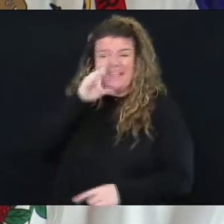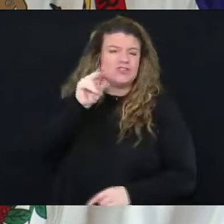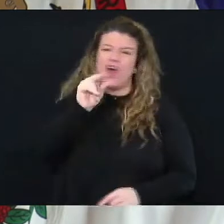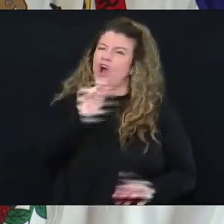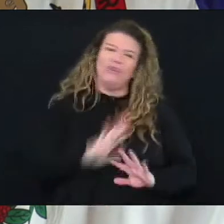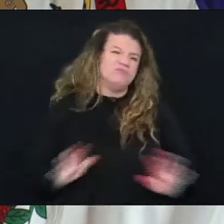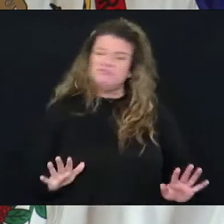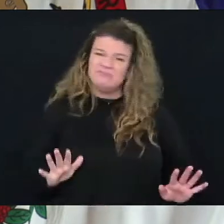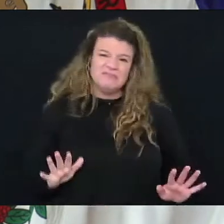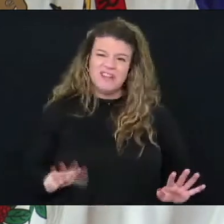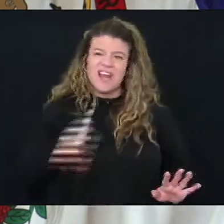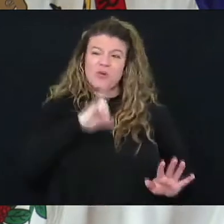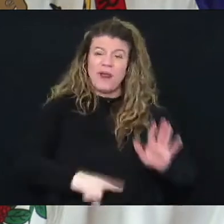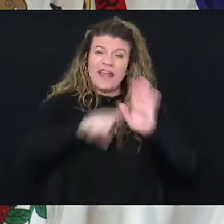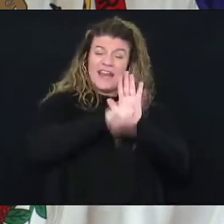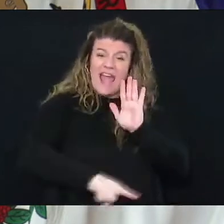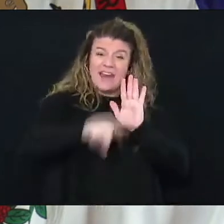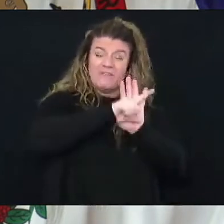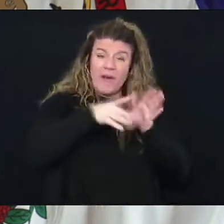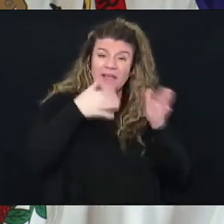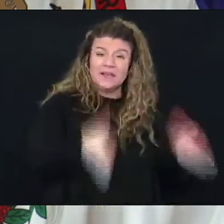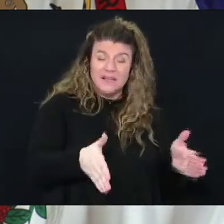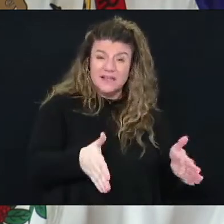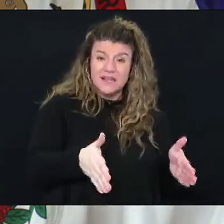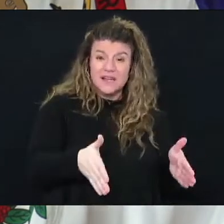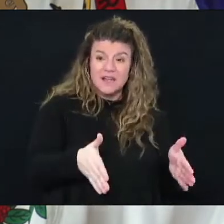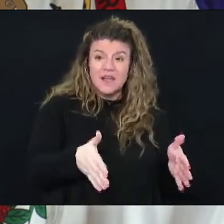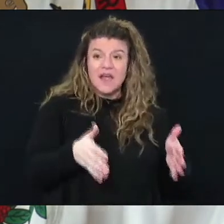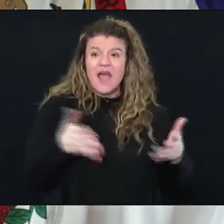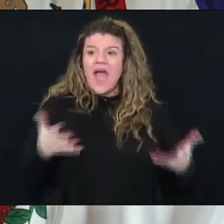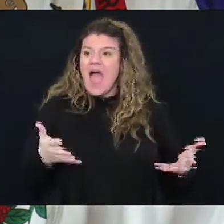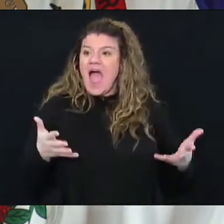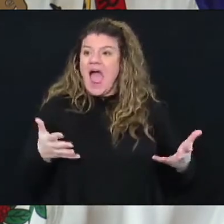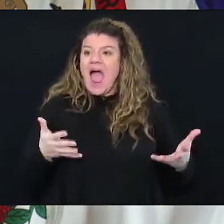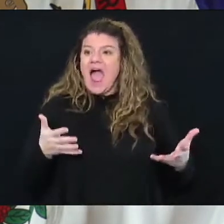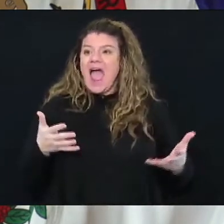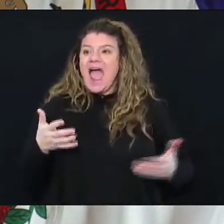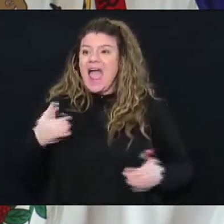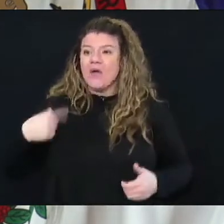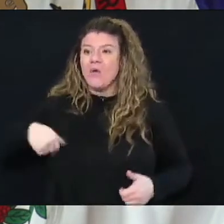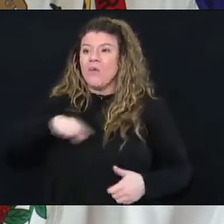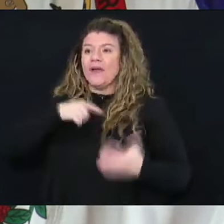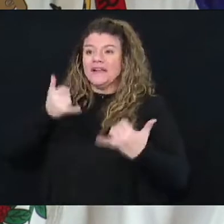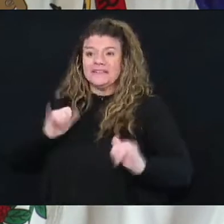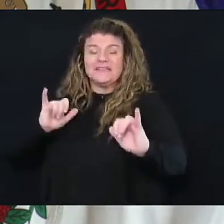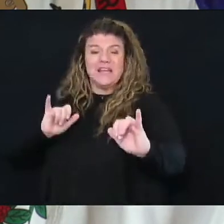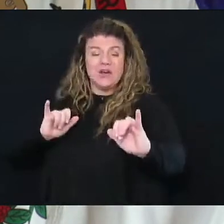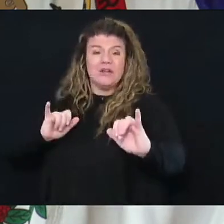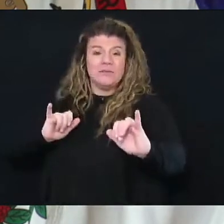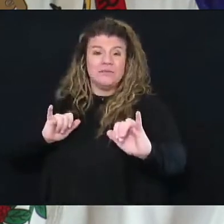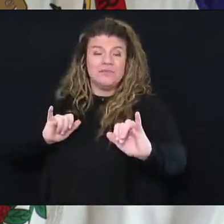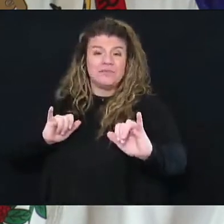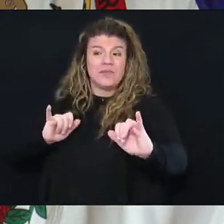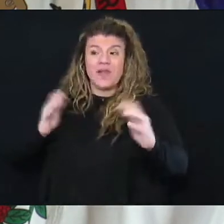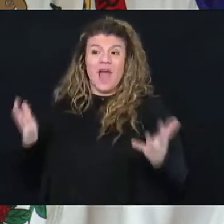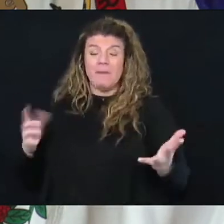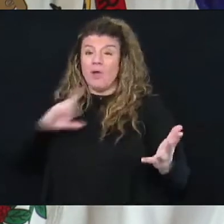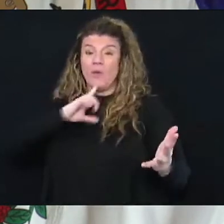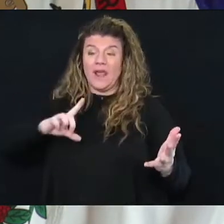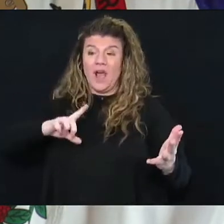a really negative way. And we absolutely still, you know, all of